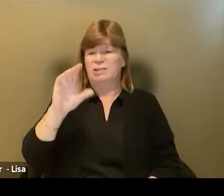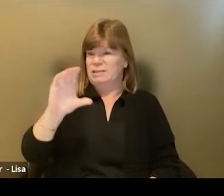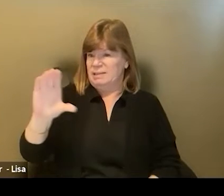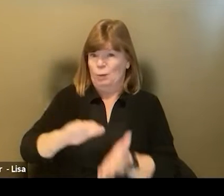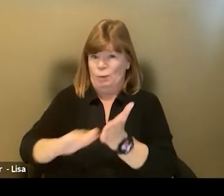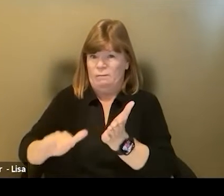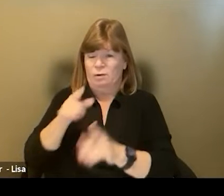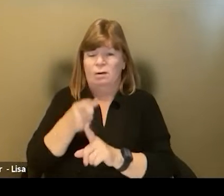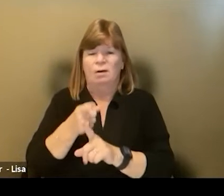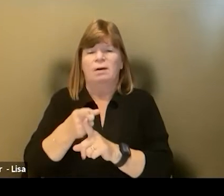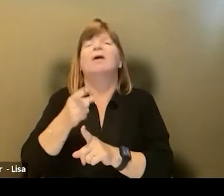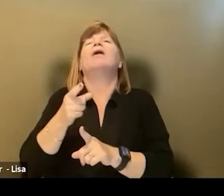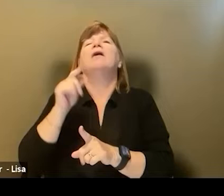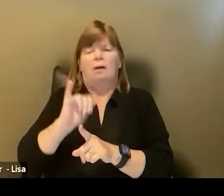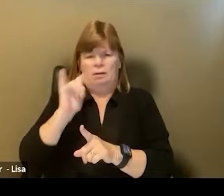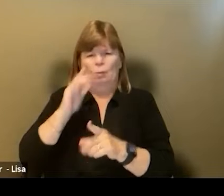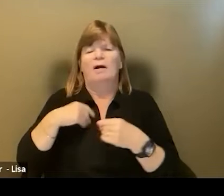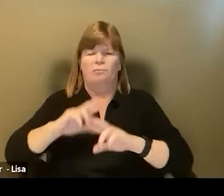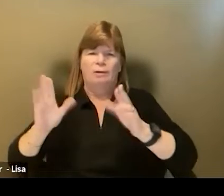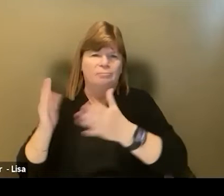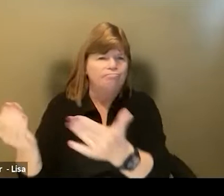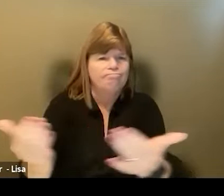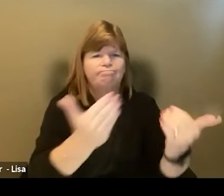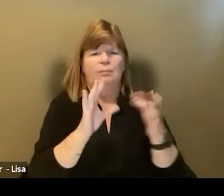HCC, will also be out for public comment.